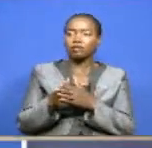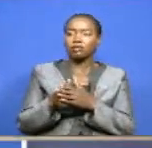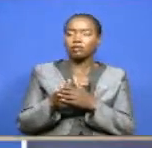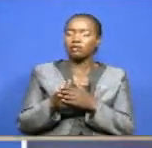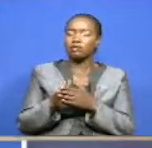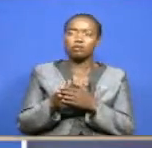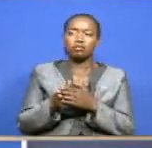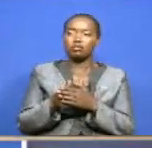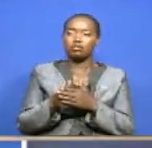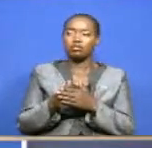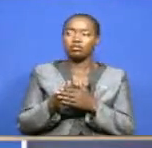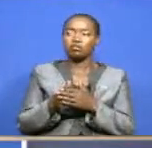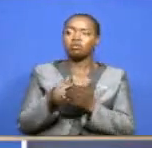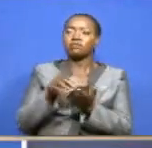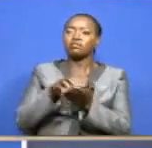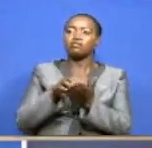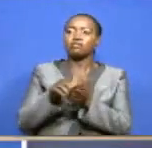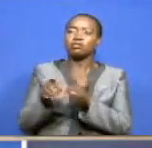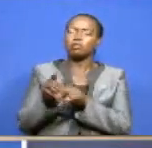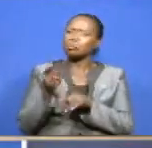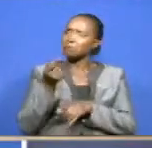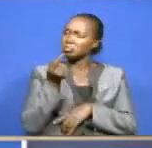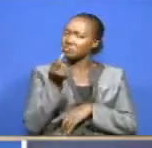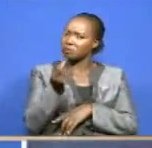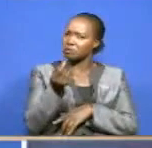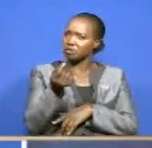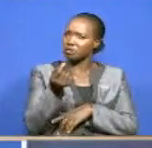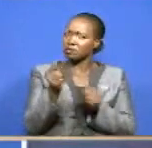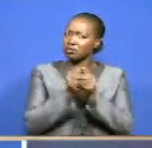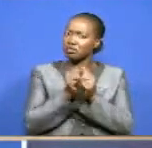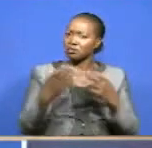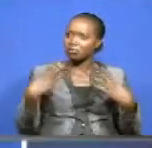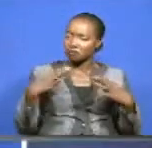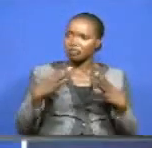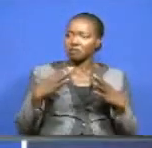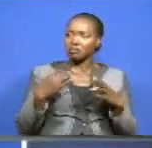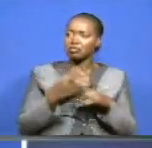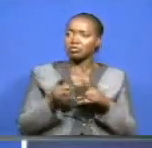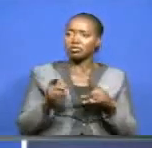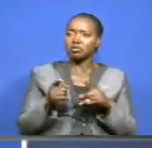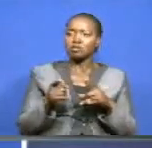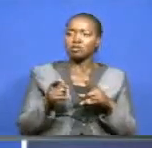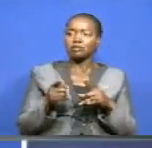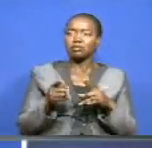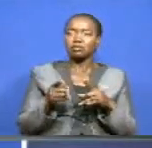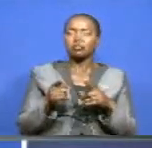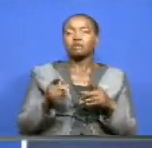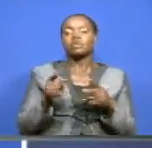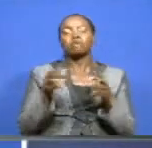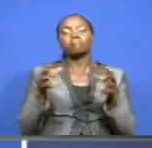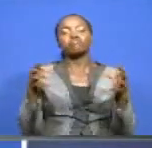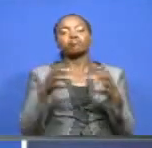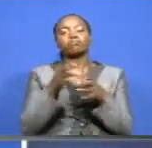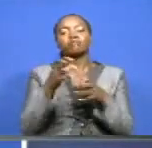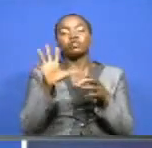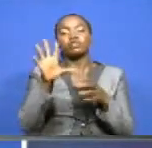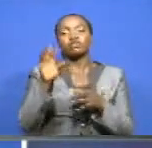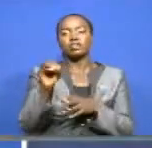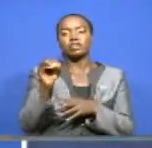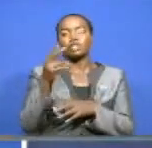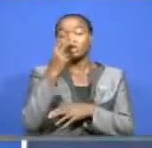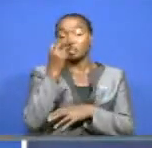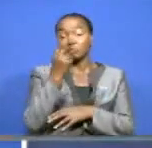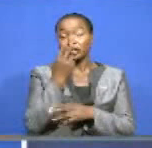mengi. The station is also said to be too small to accommodate 10 people, but currently it has 50 suspects who have been locked up at the